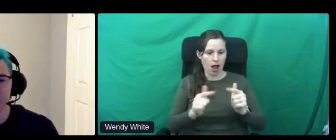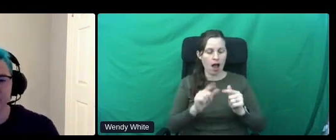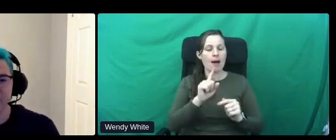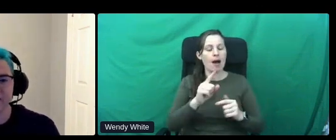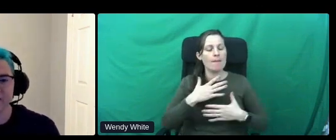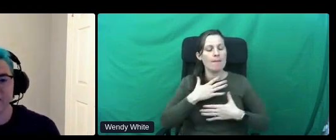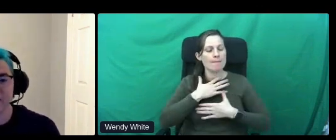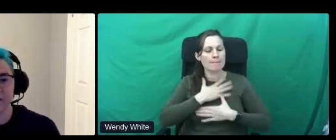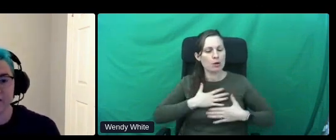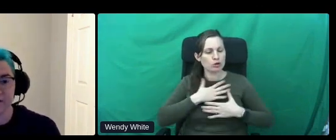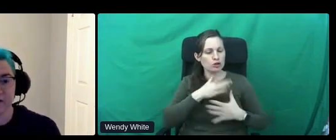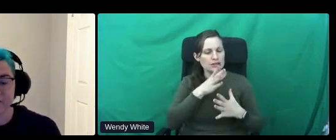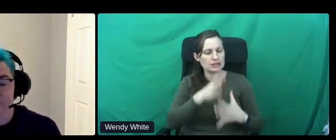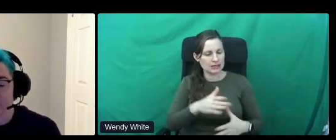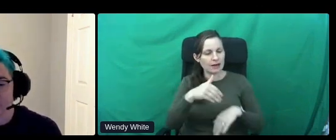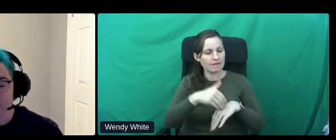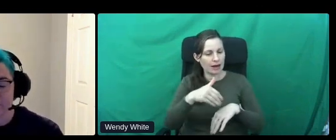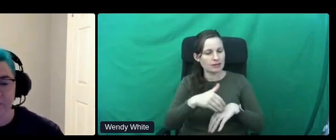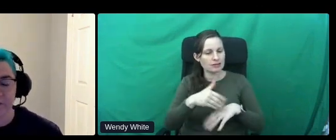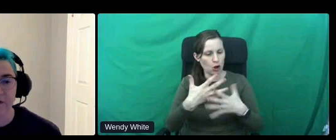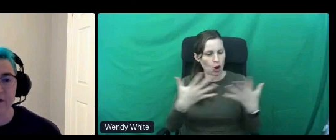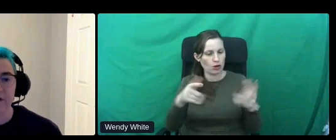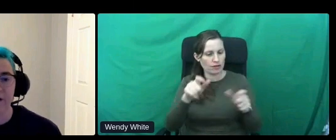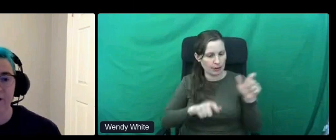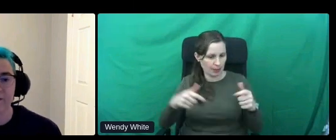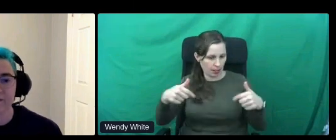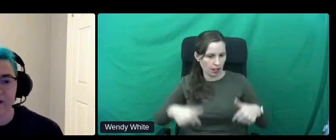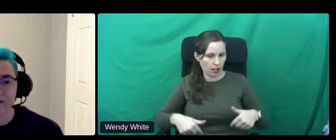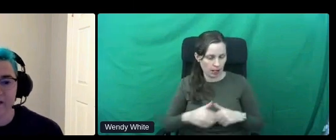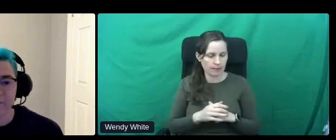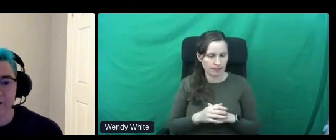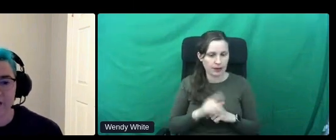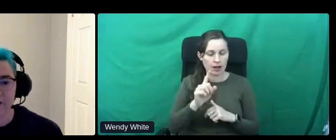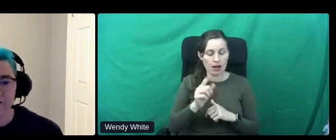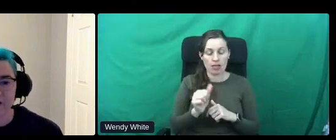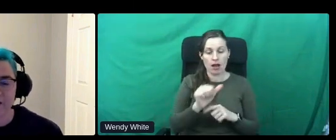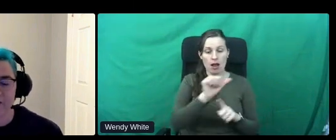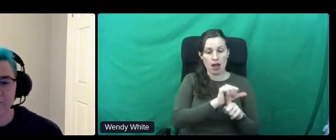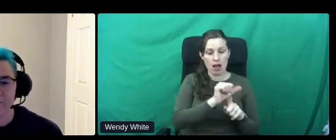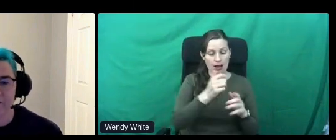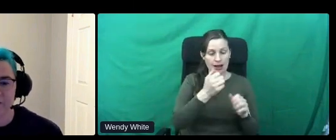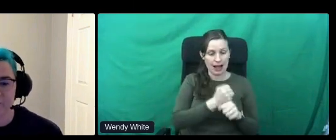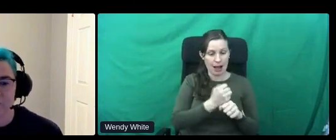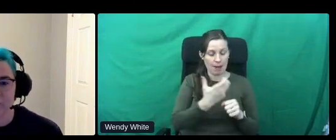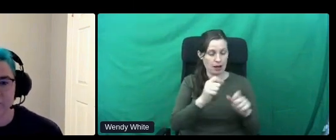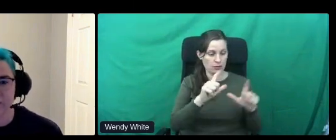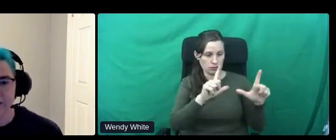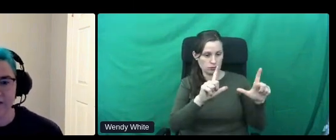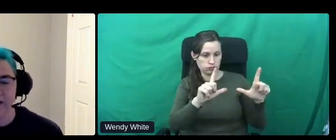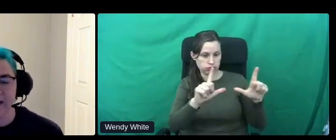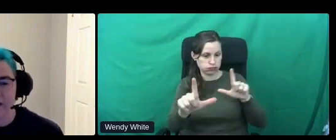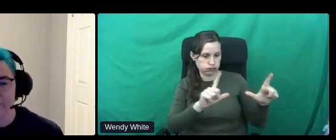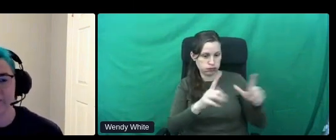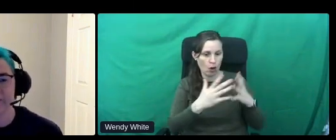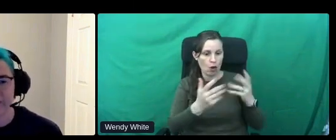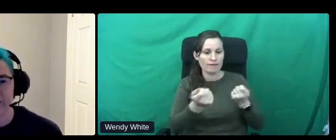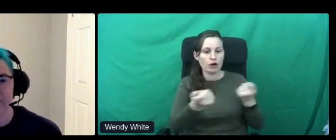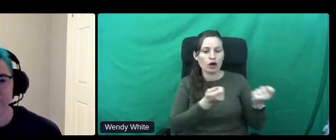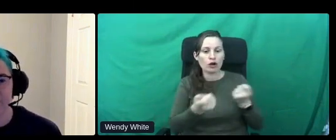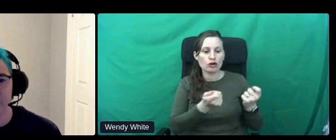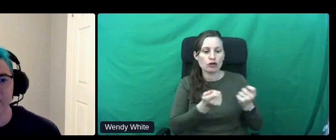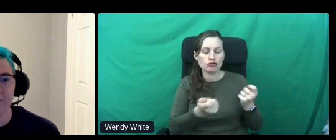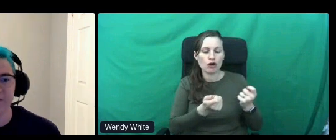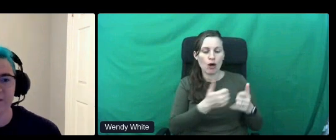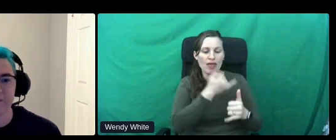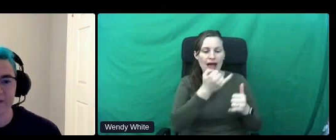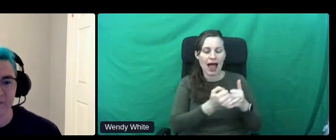that affects a large number of people in this world. And last game, we had a lot of control over the in-game shake,